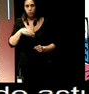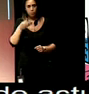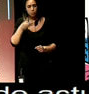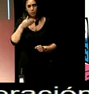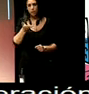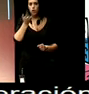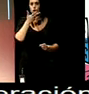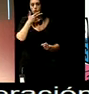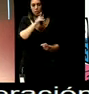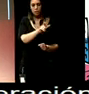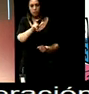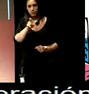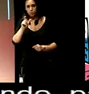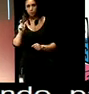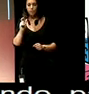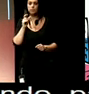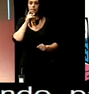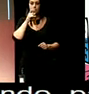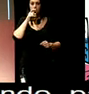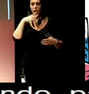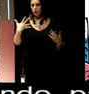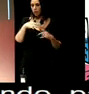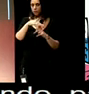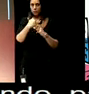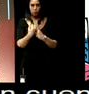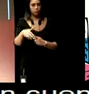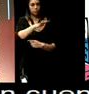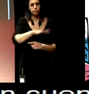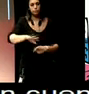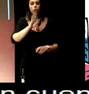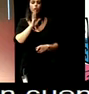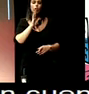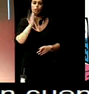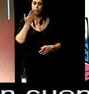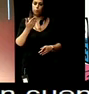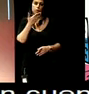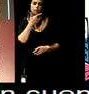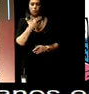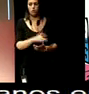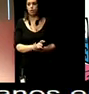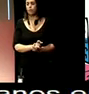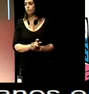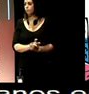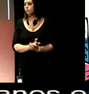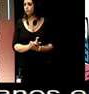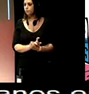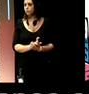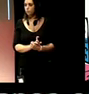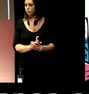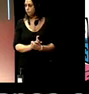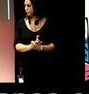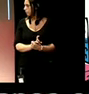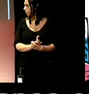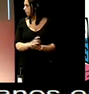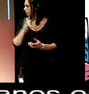us. We take into account people and citizens where they live and where we carry out our activities.